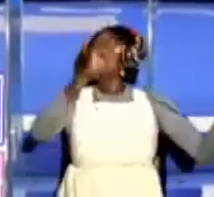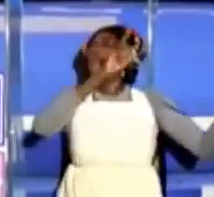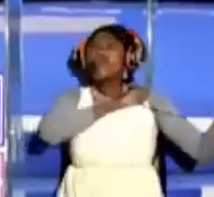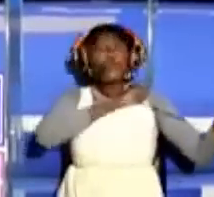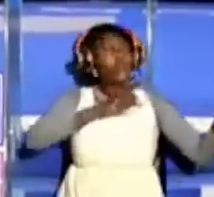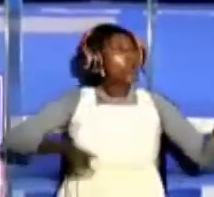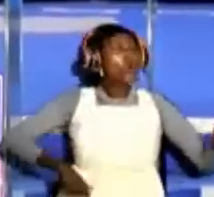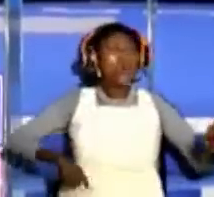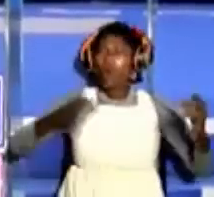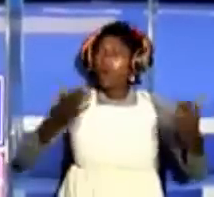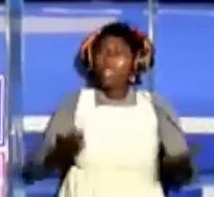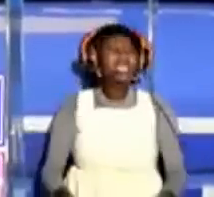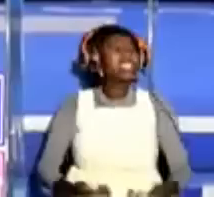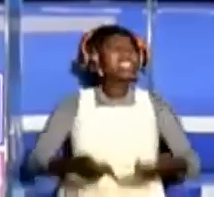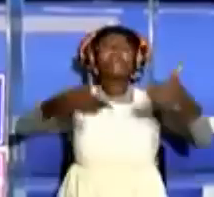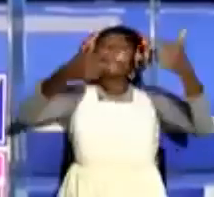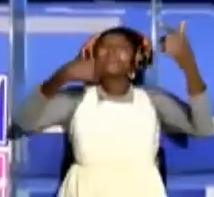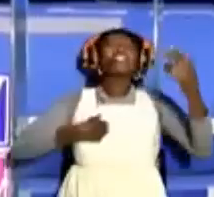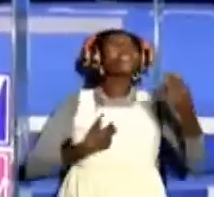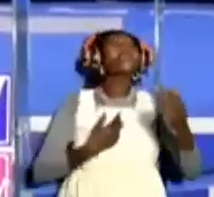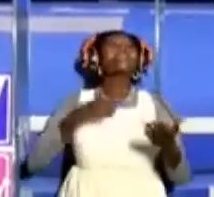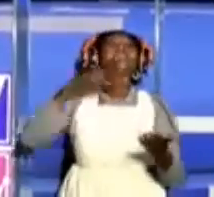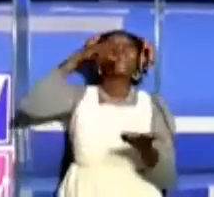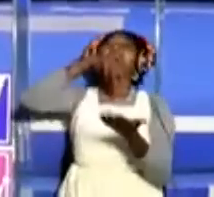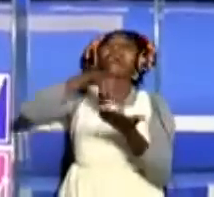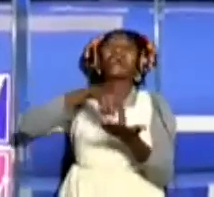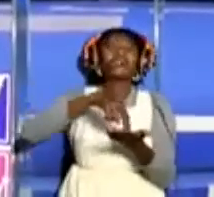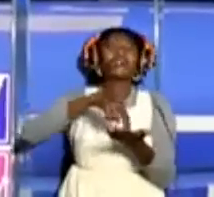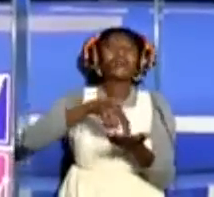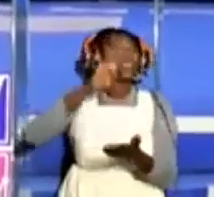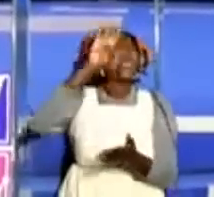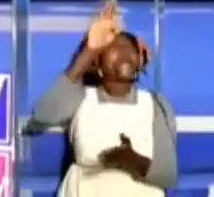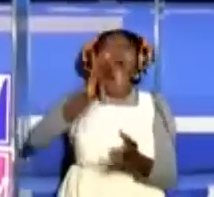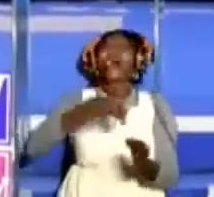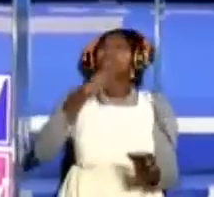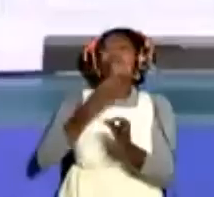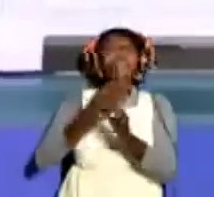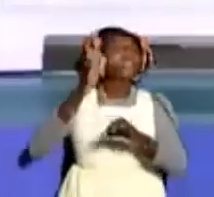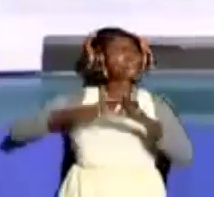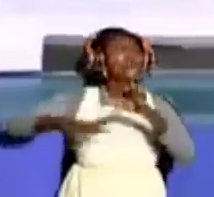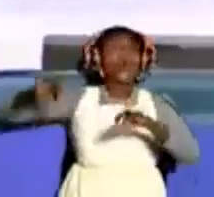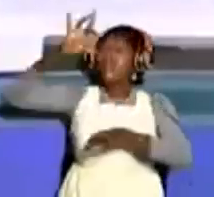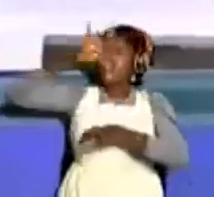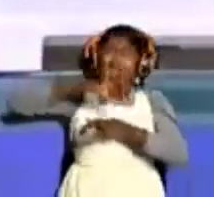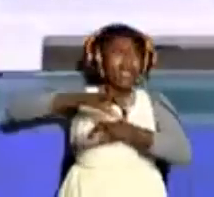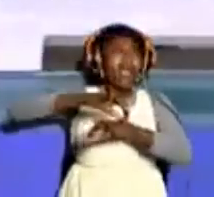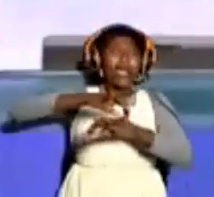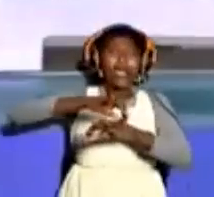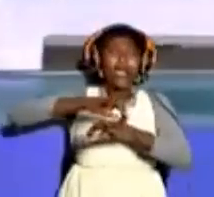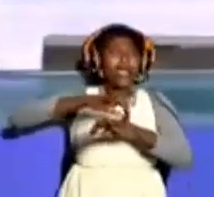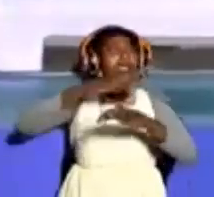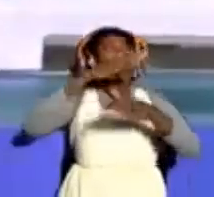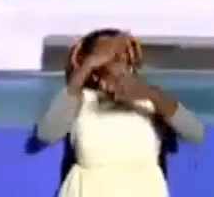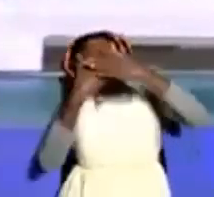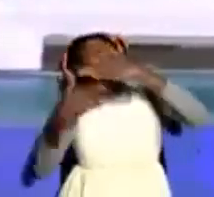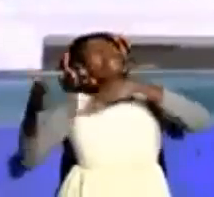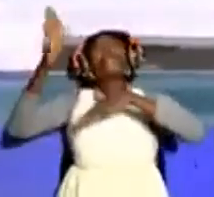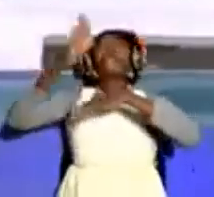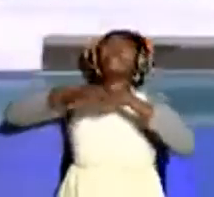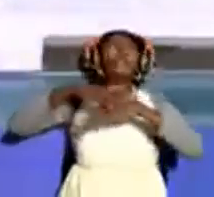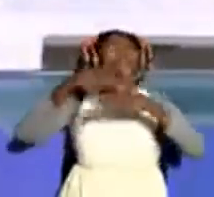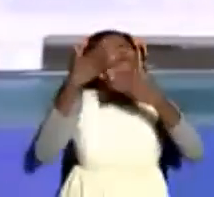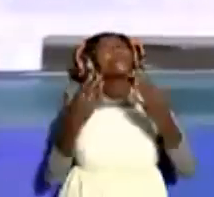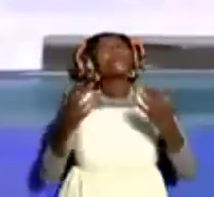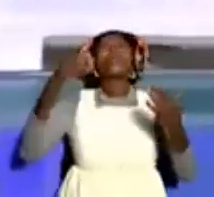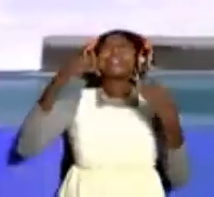up and let me stand by faith on earth. Heaven's